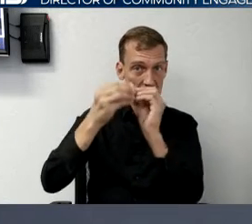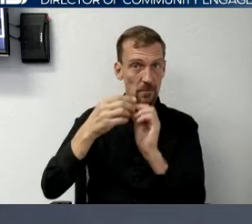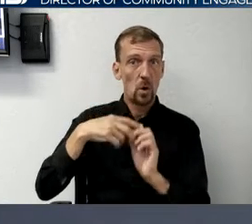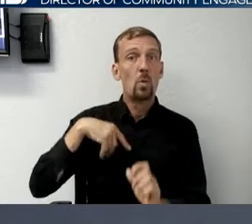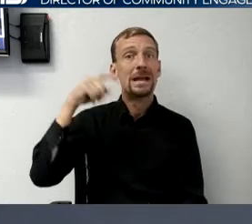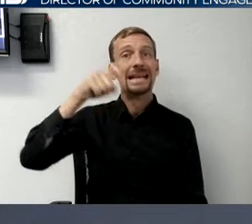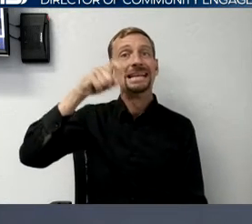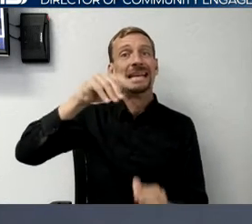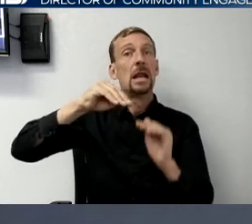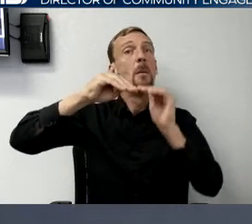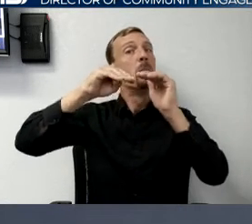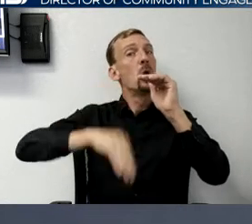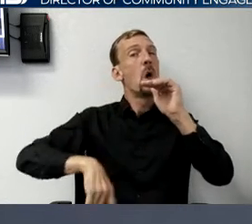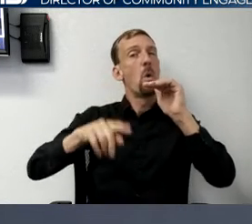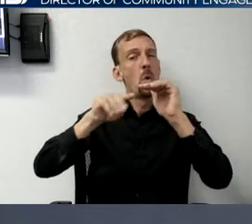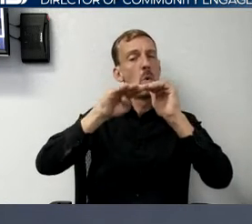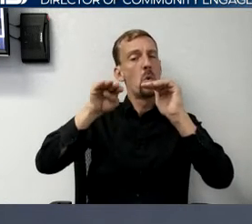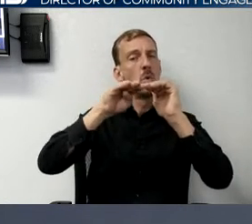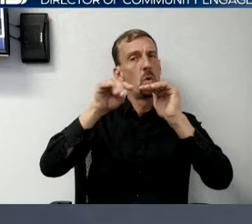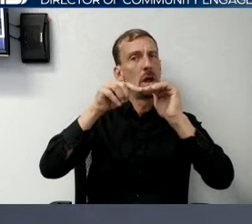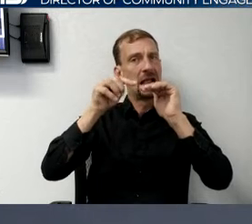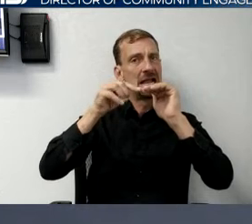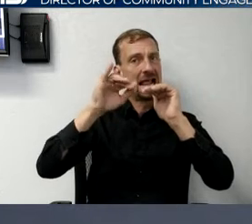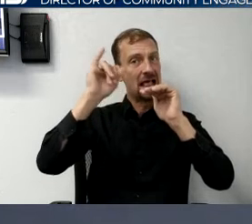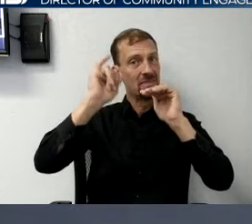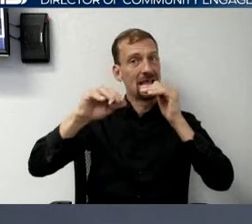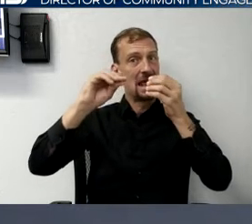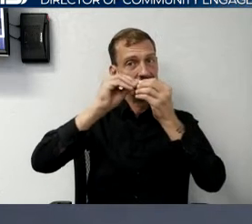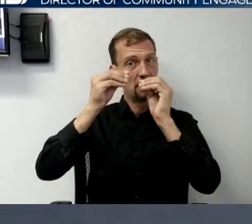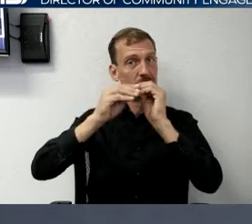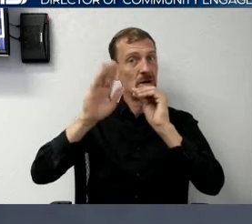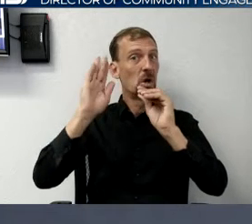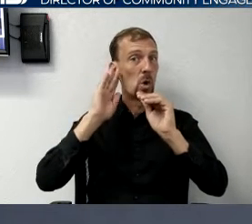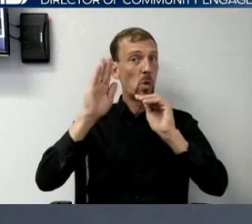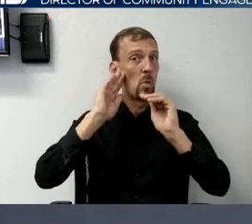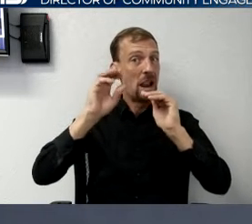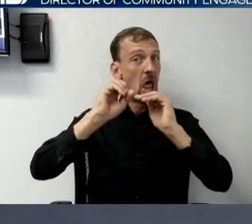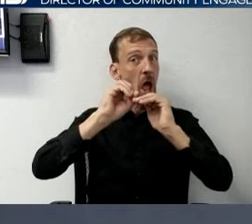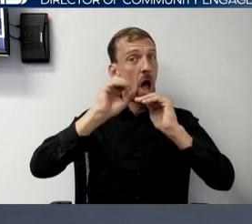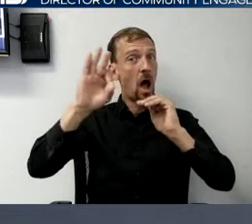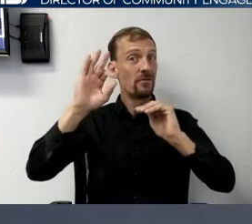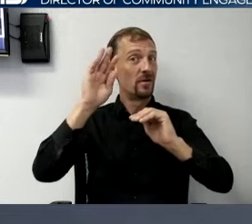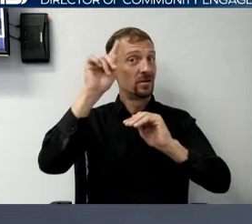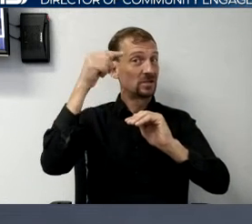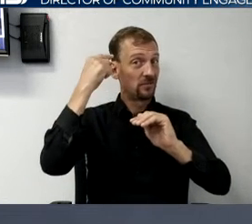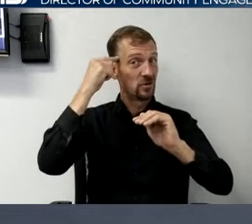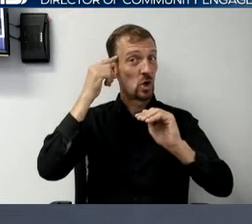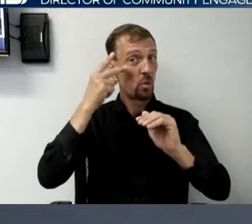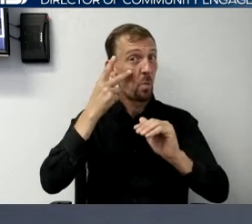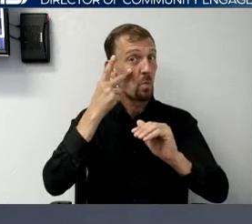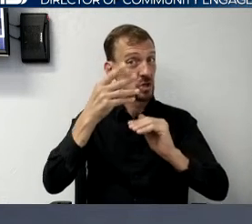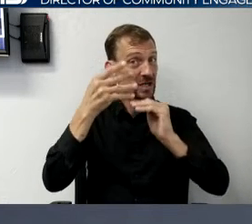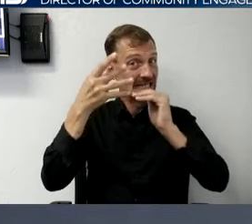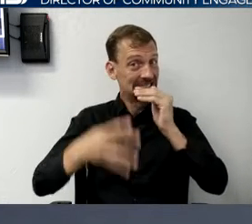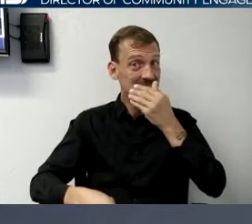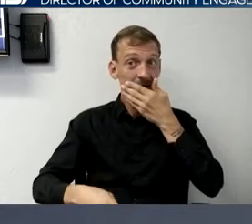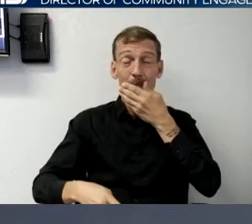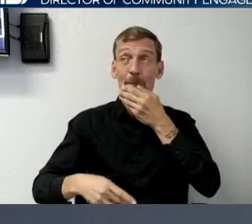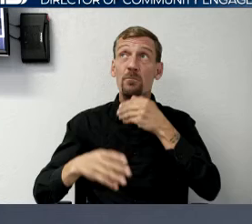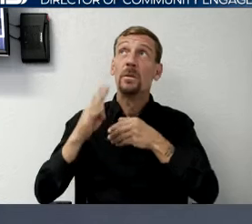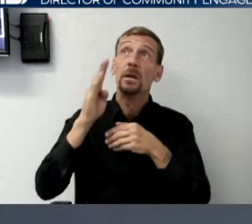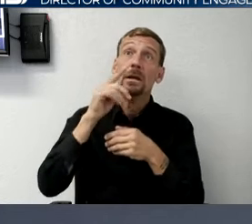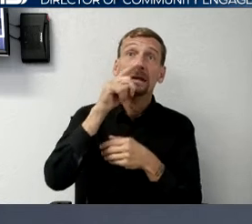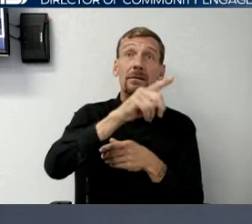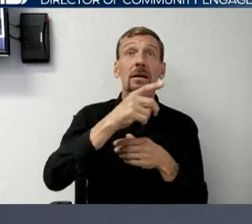stay below. So will we ever get off his watch list? And has he released any kind of